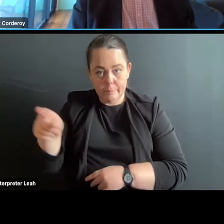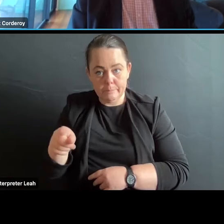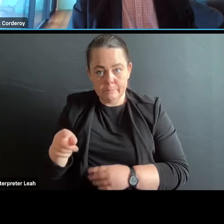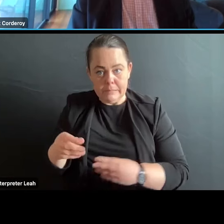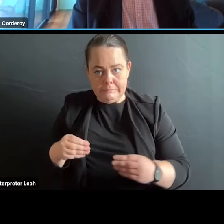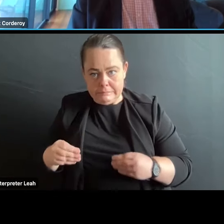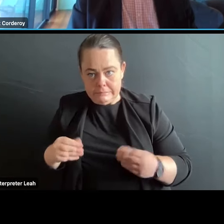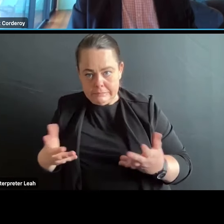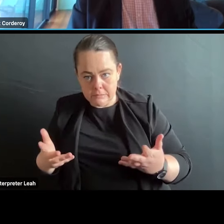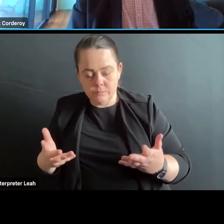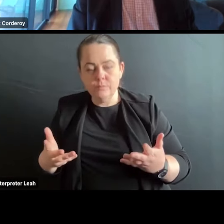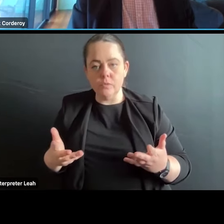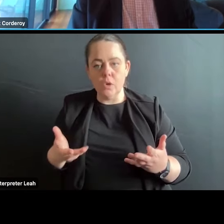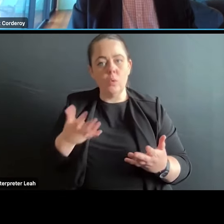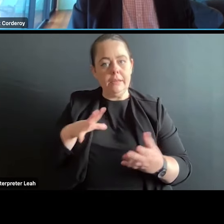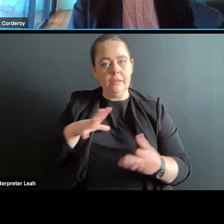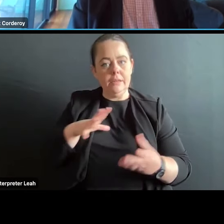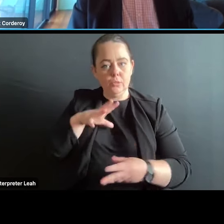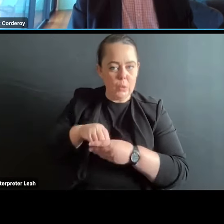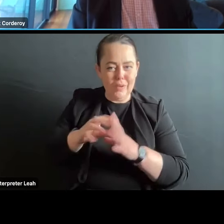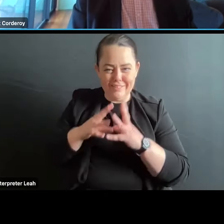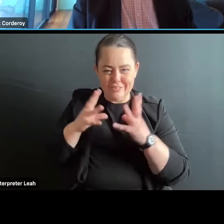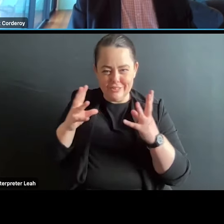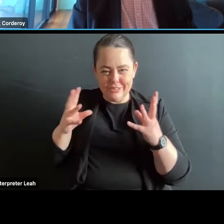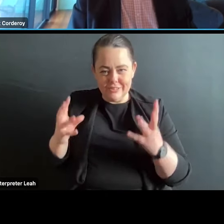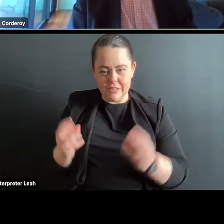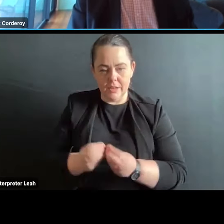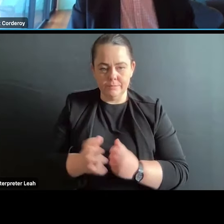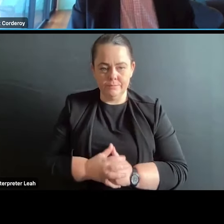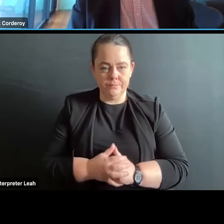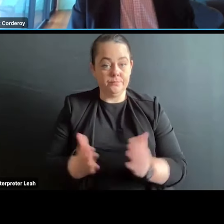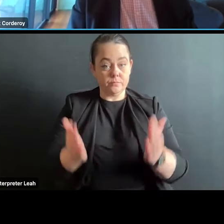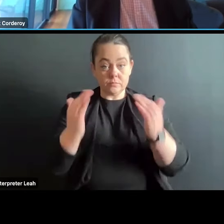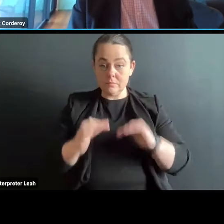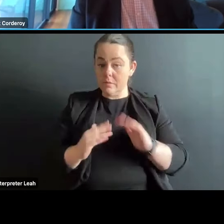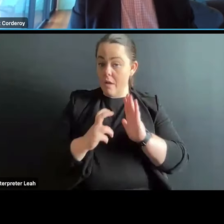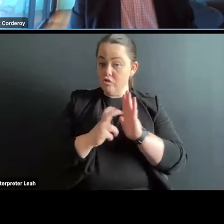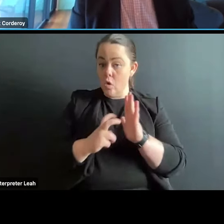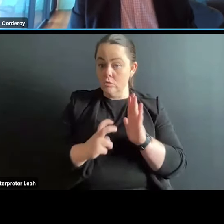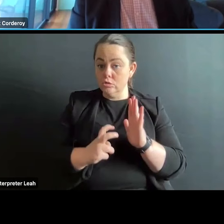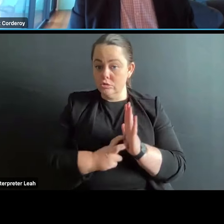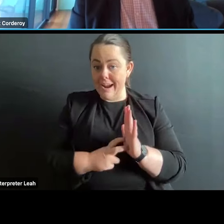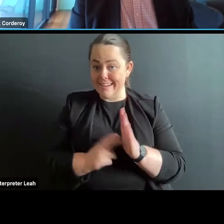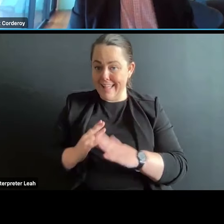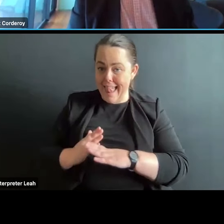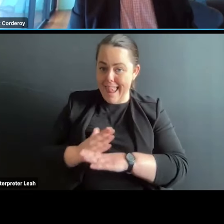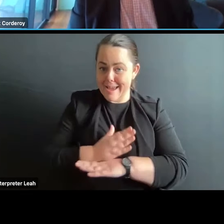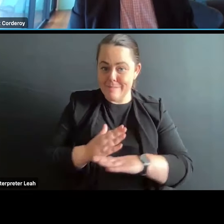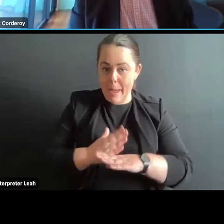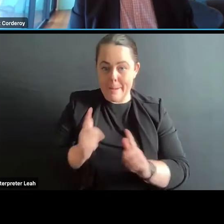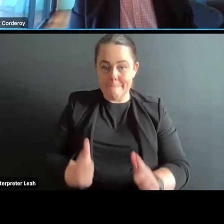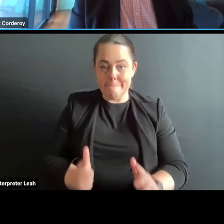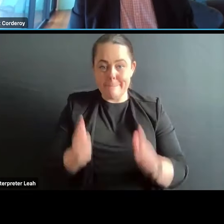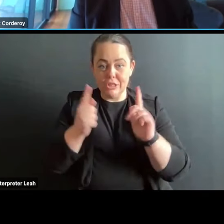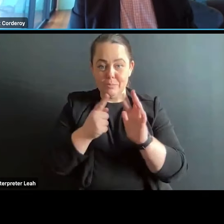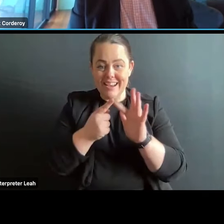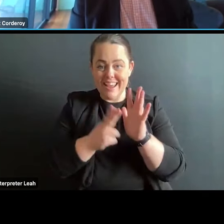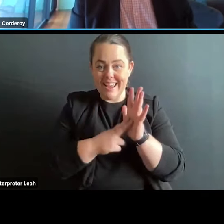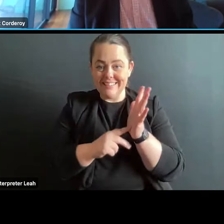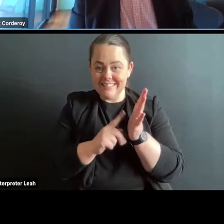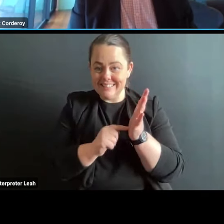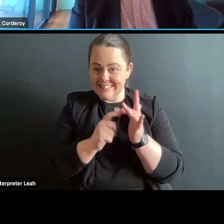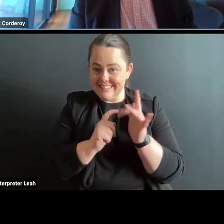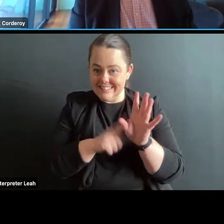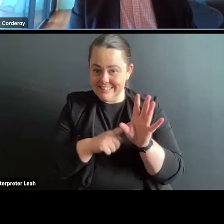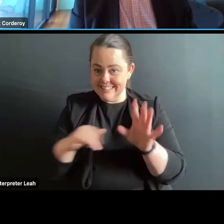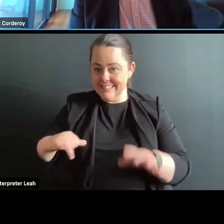called contract labour management entity staff costs. So this is those providers who may have a separate entity,